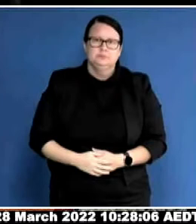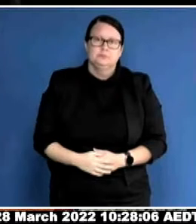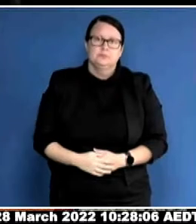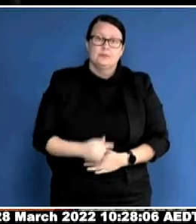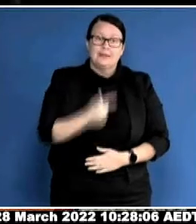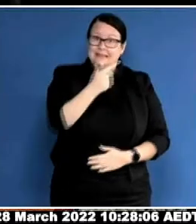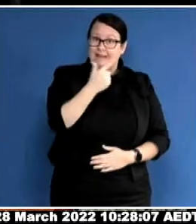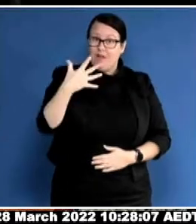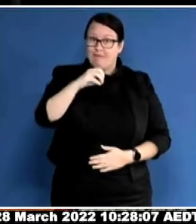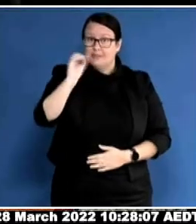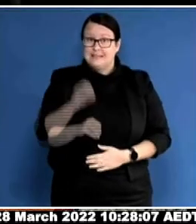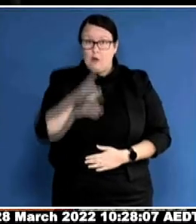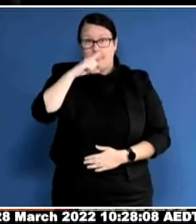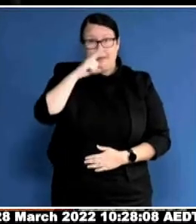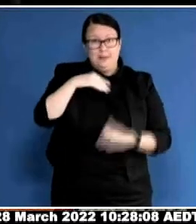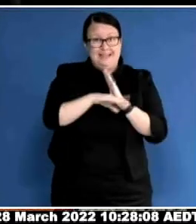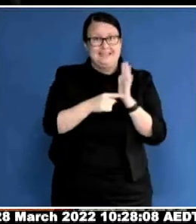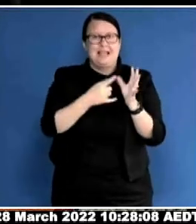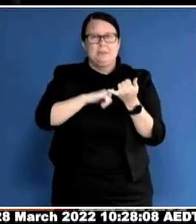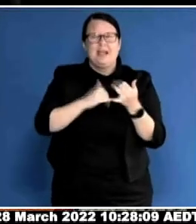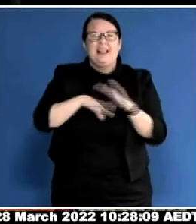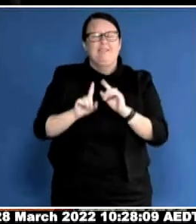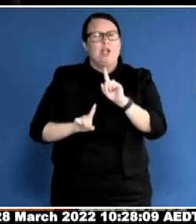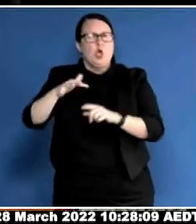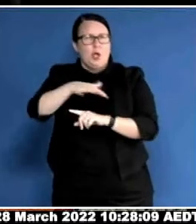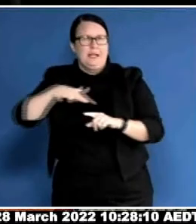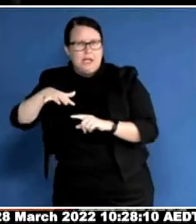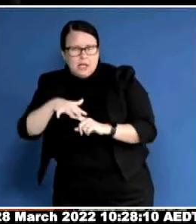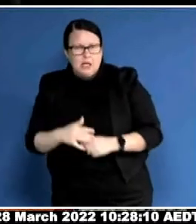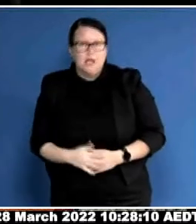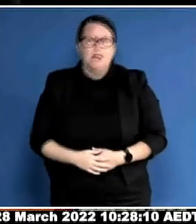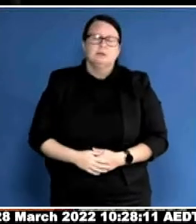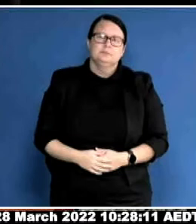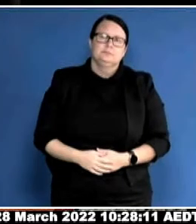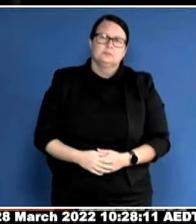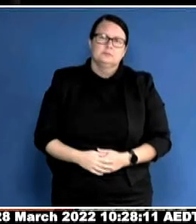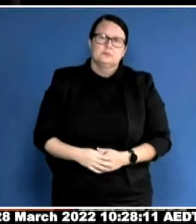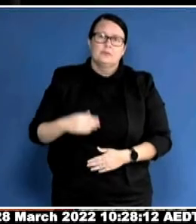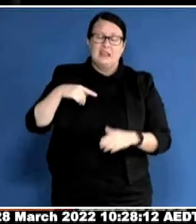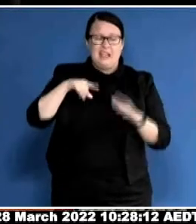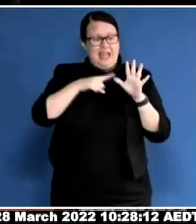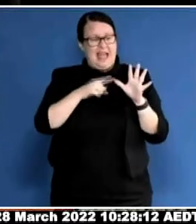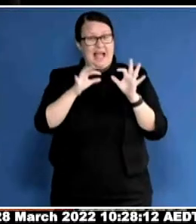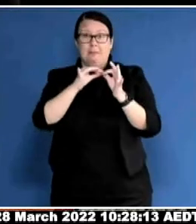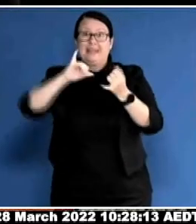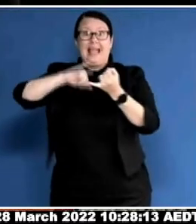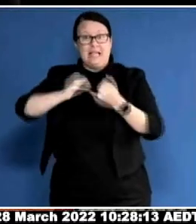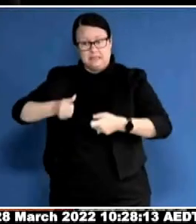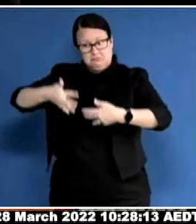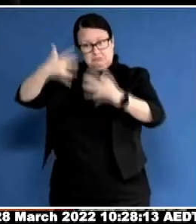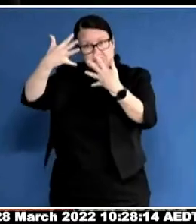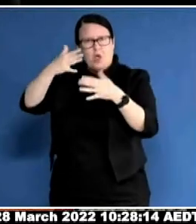75% of Tasmanians live in urban areas. And according to the Australian Bureau of Statistics Survey on